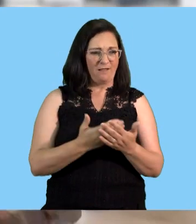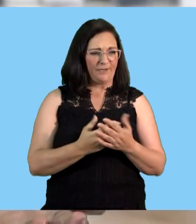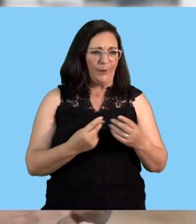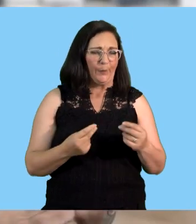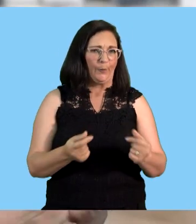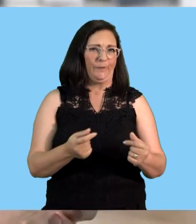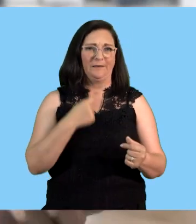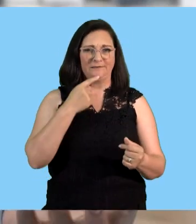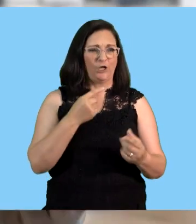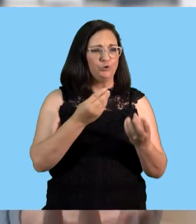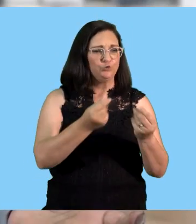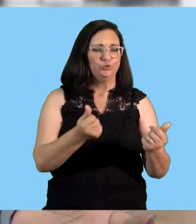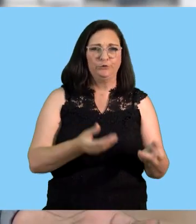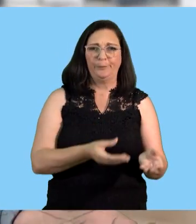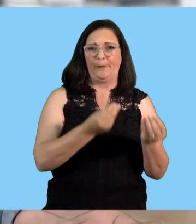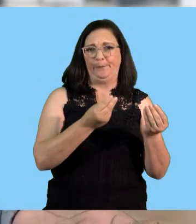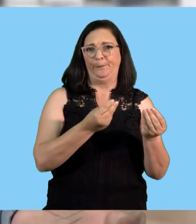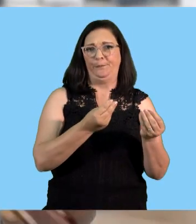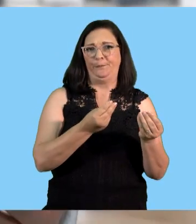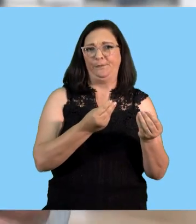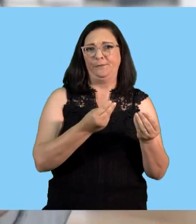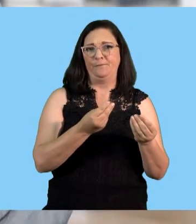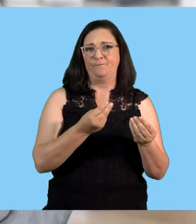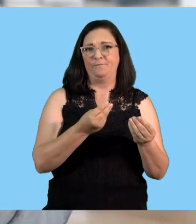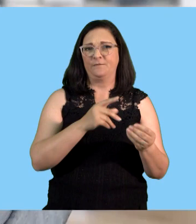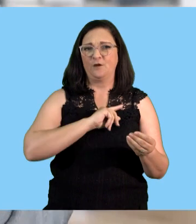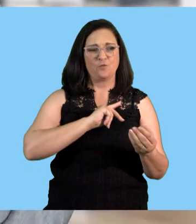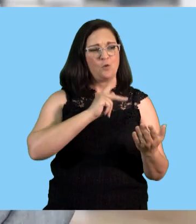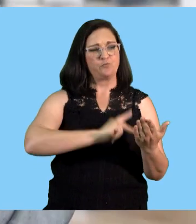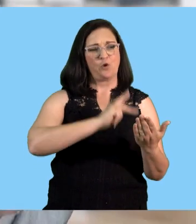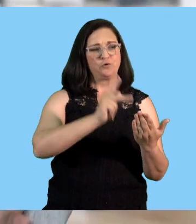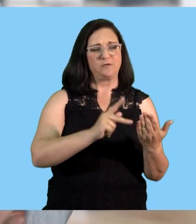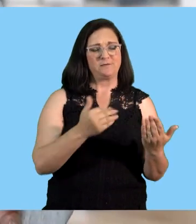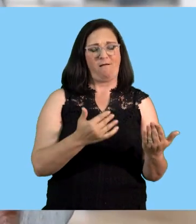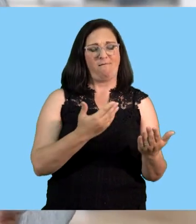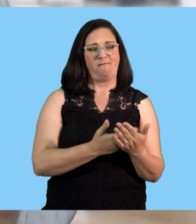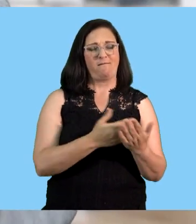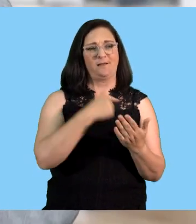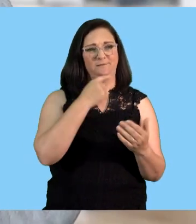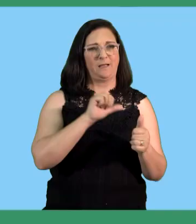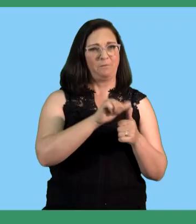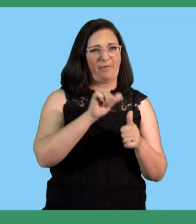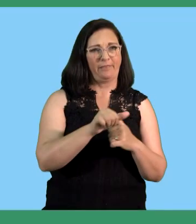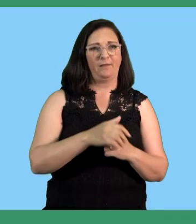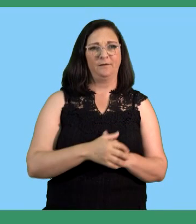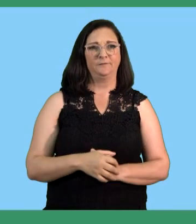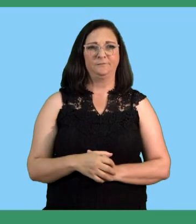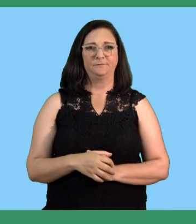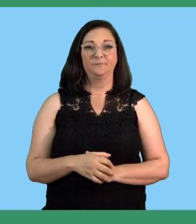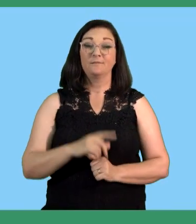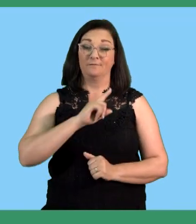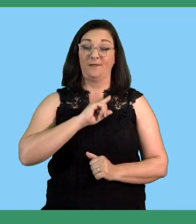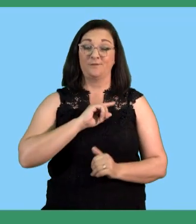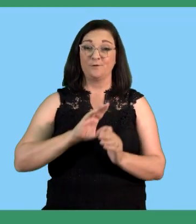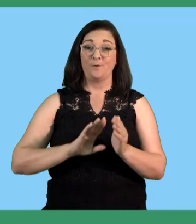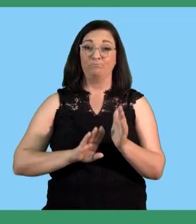the quickest way of coming up with a solution or of doing a certain project. So productivity usually increases